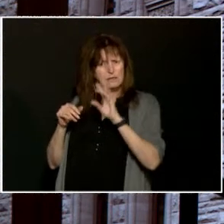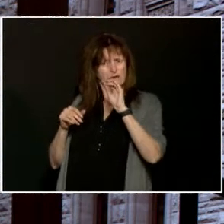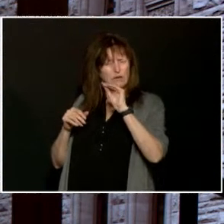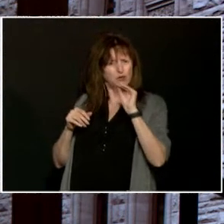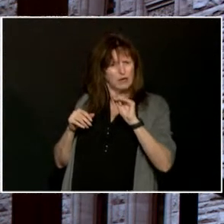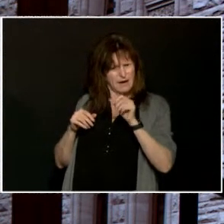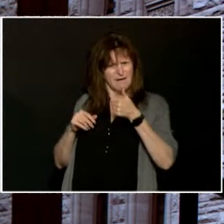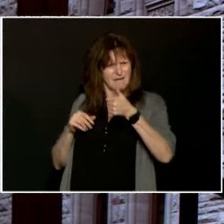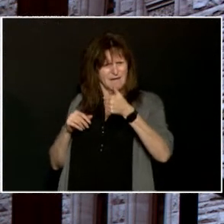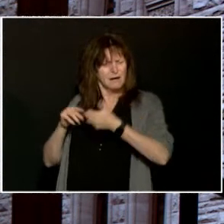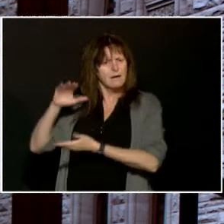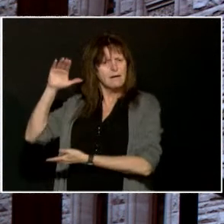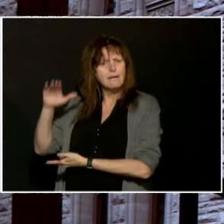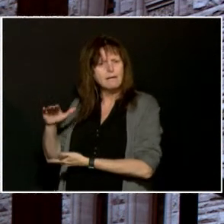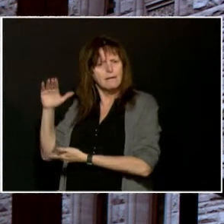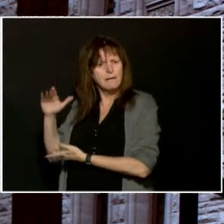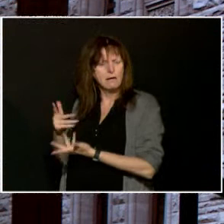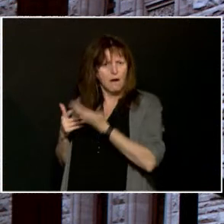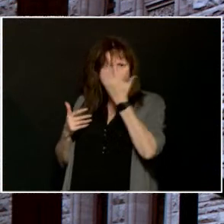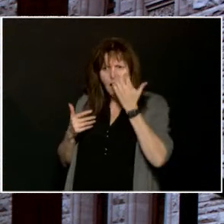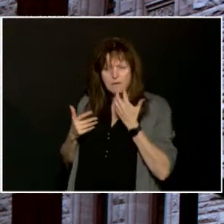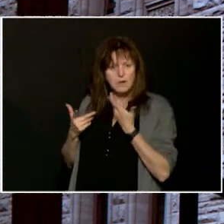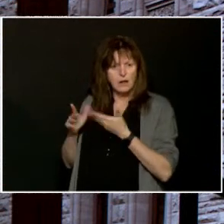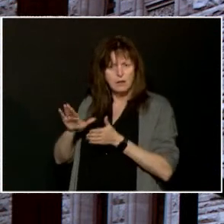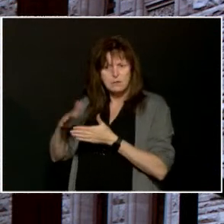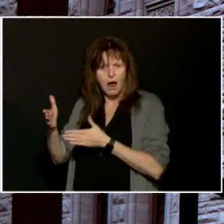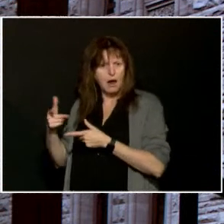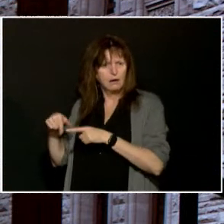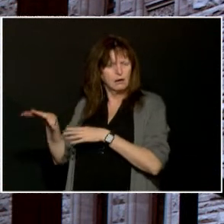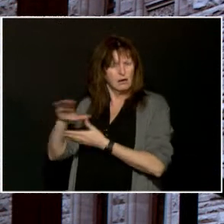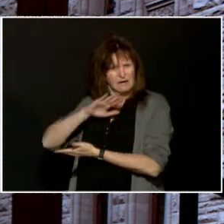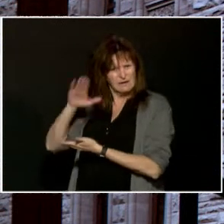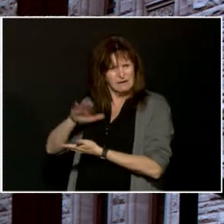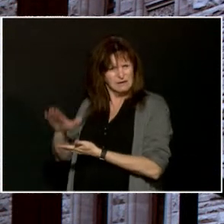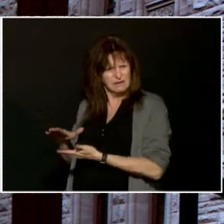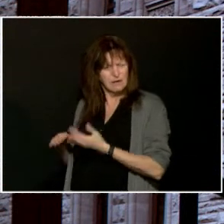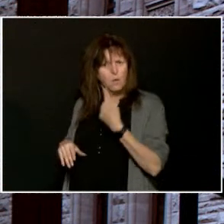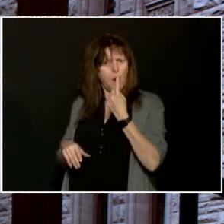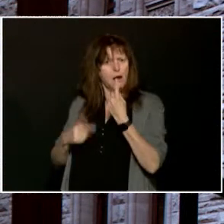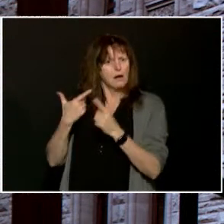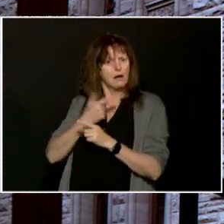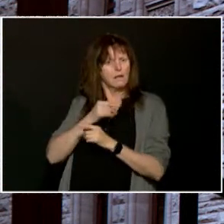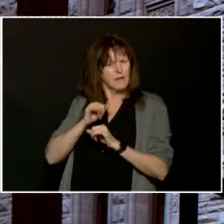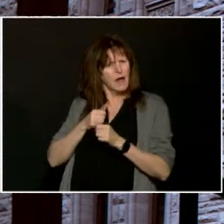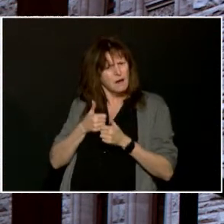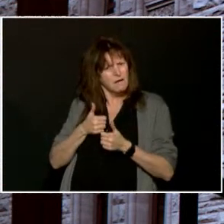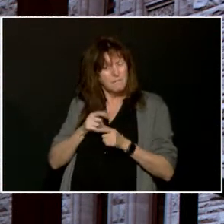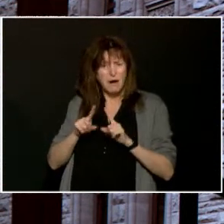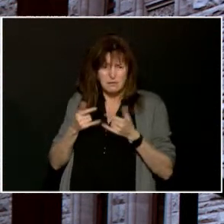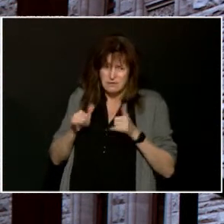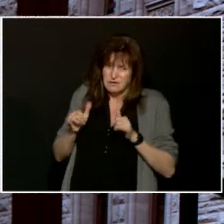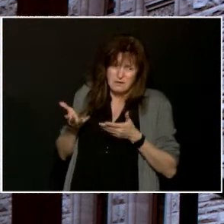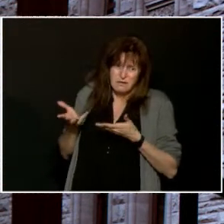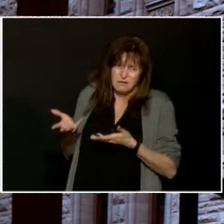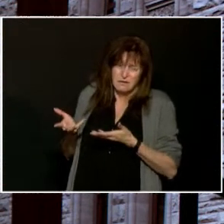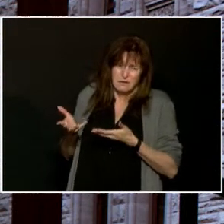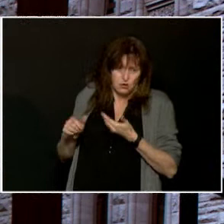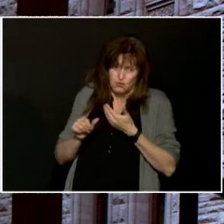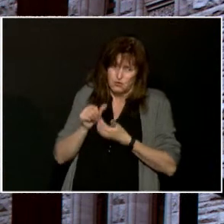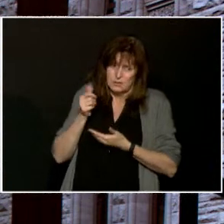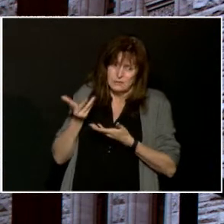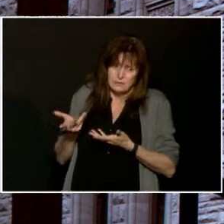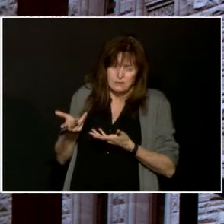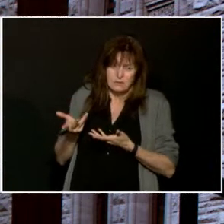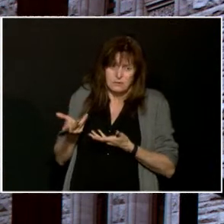people with one dose is usually negligible, but still there. And because some people are in ages, do not have as robust